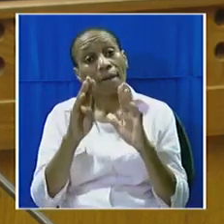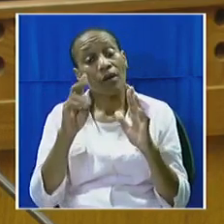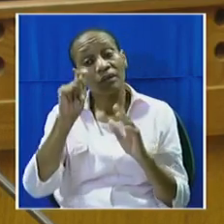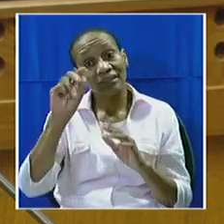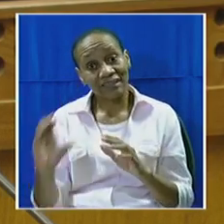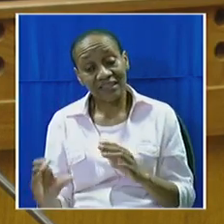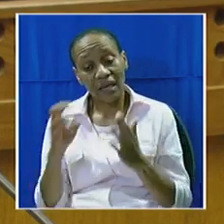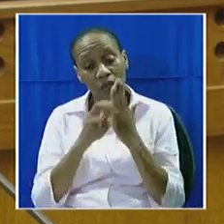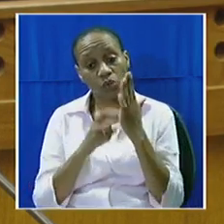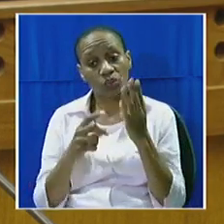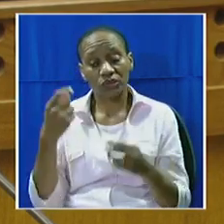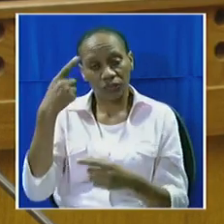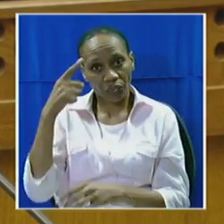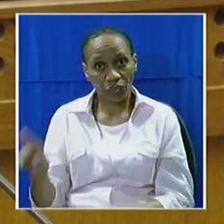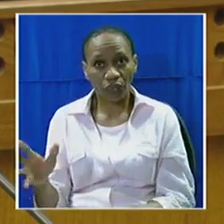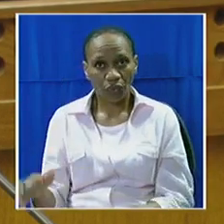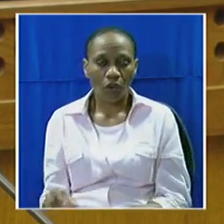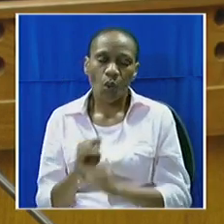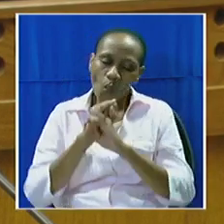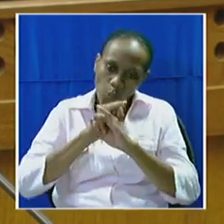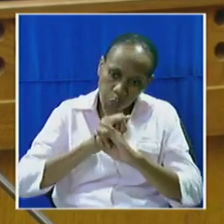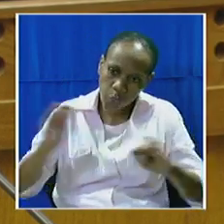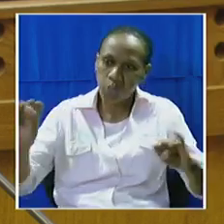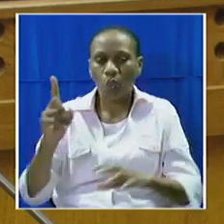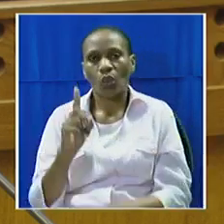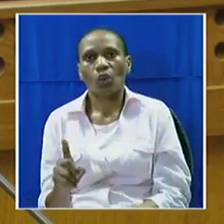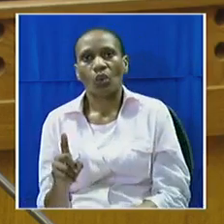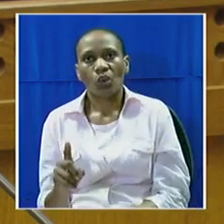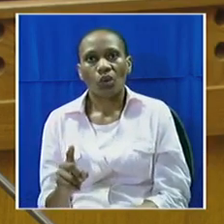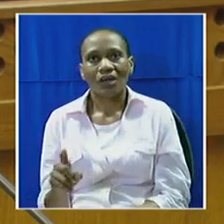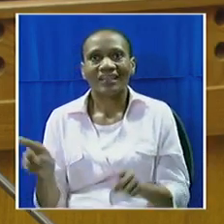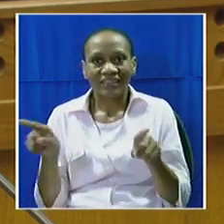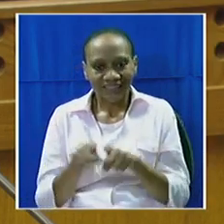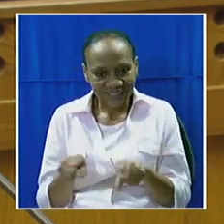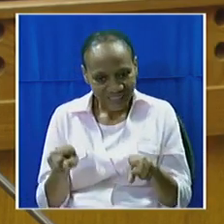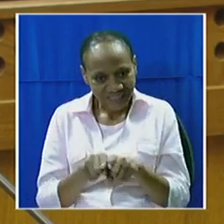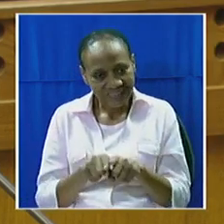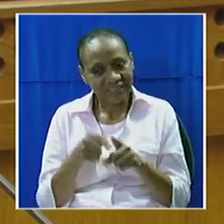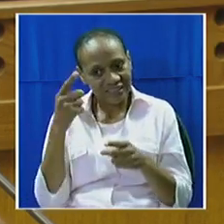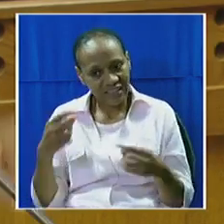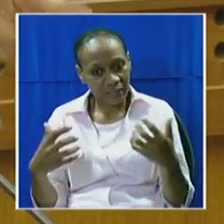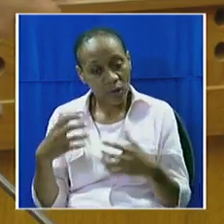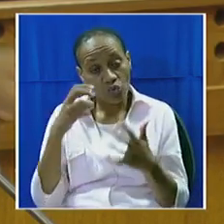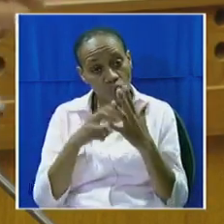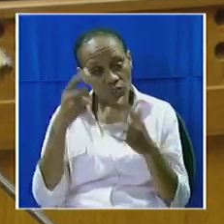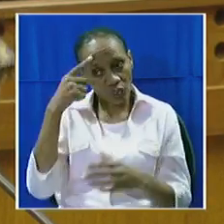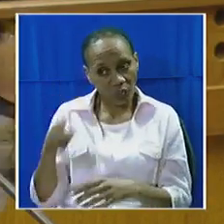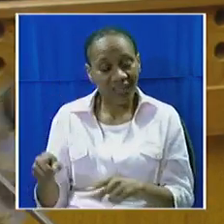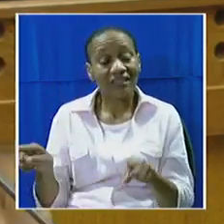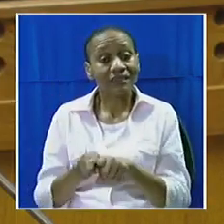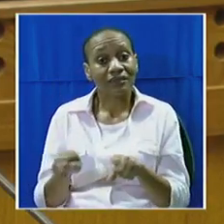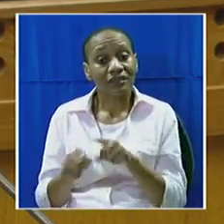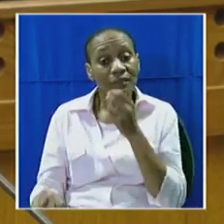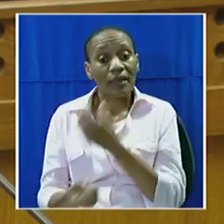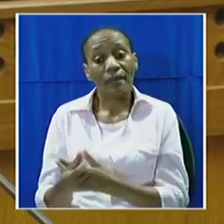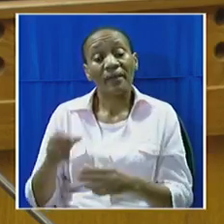regulation. Worst part of all is that this similar non-compliance was reported in the previous